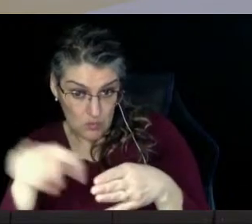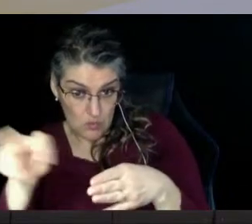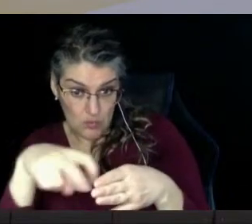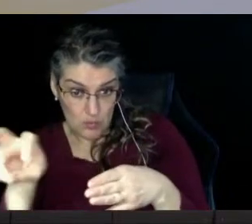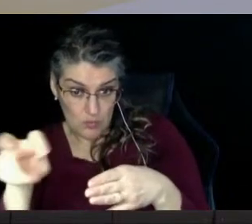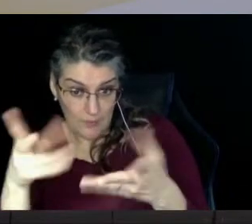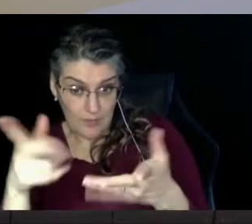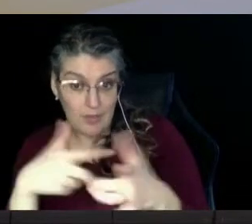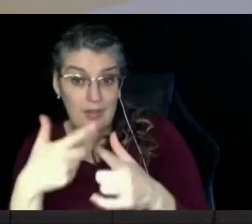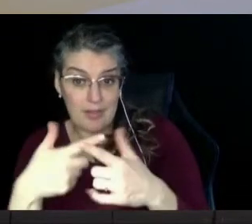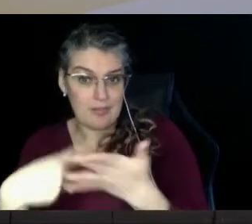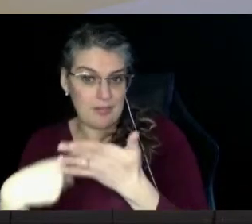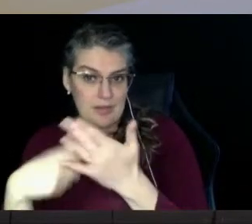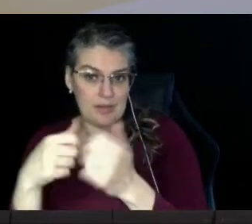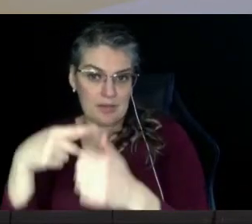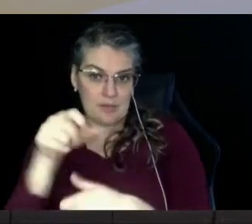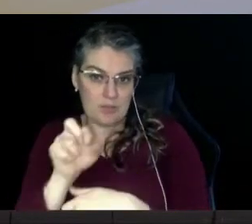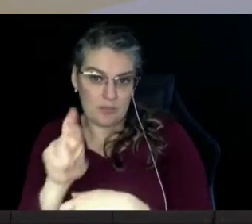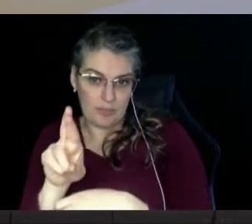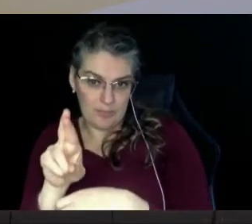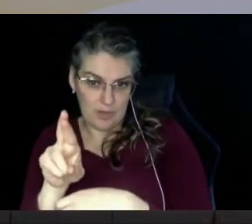Thank you very much for your time. You're welcome.